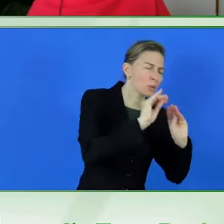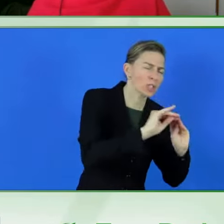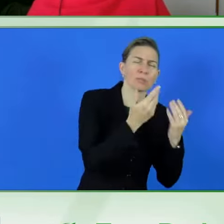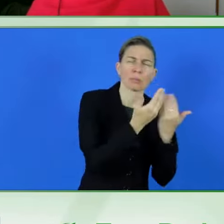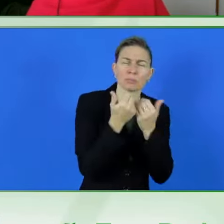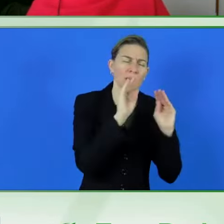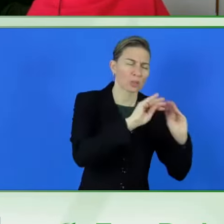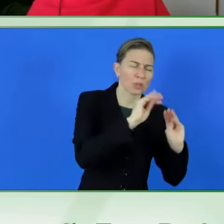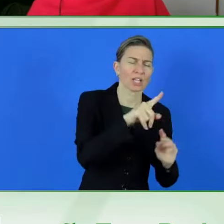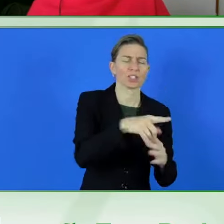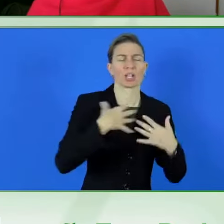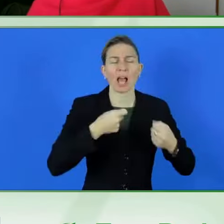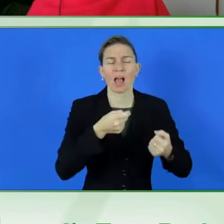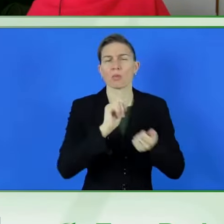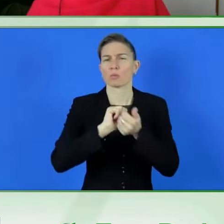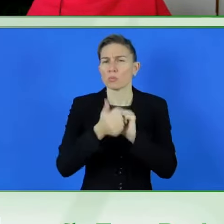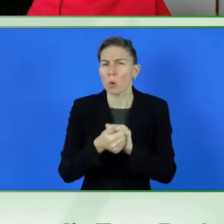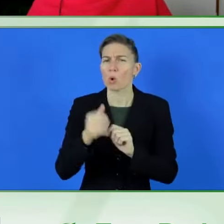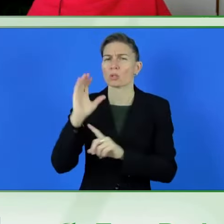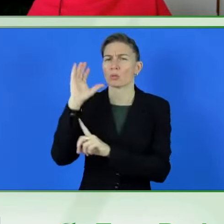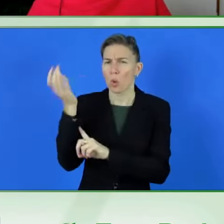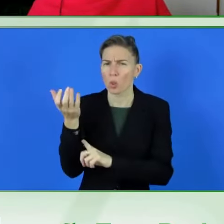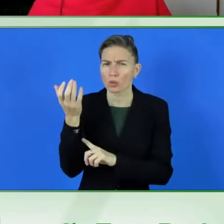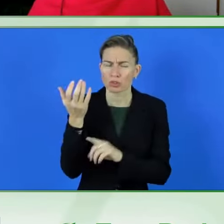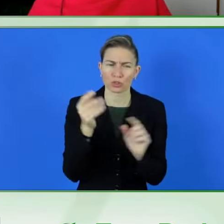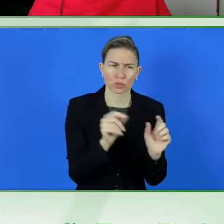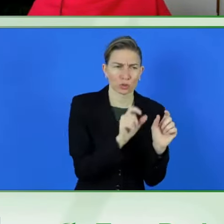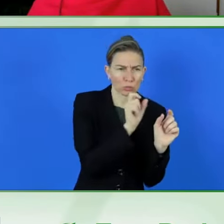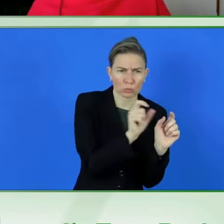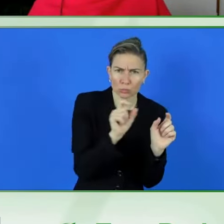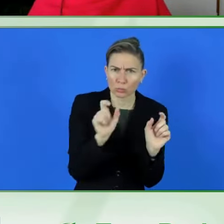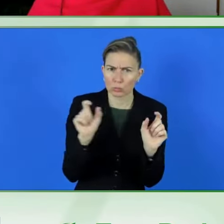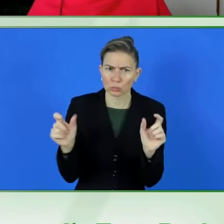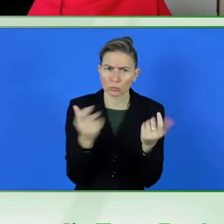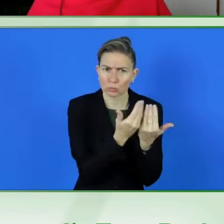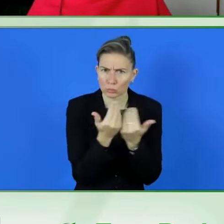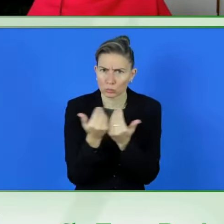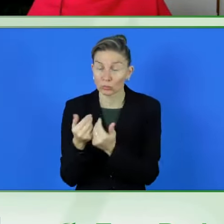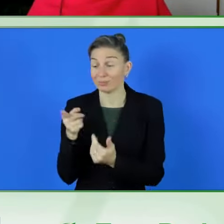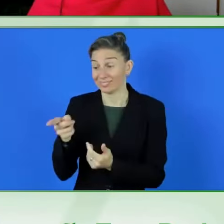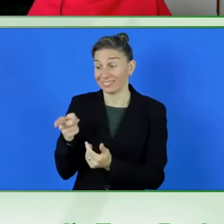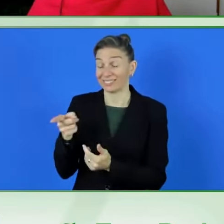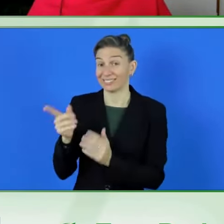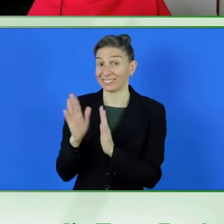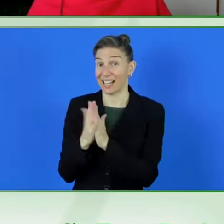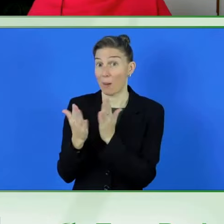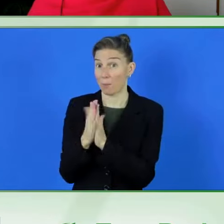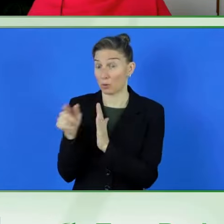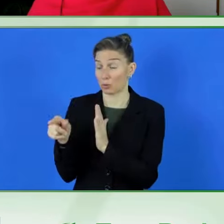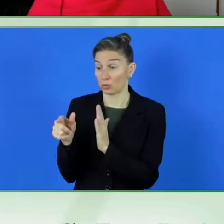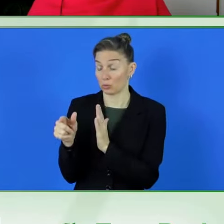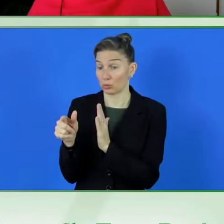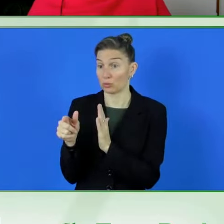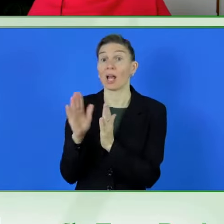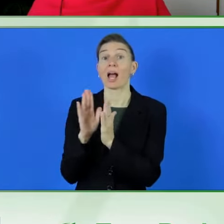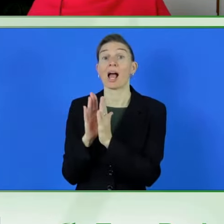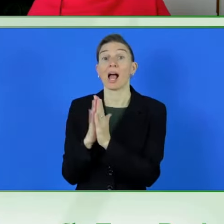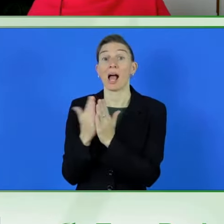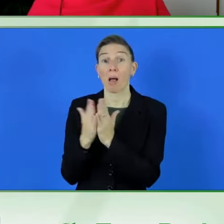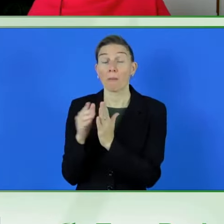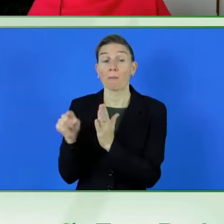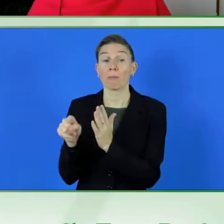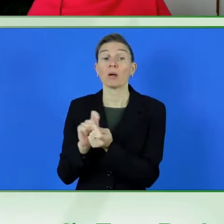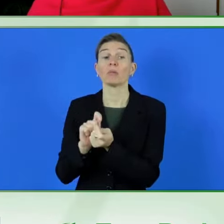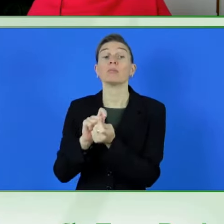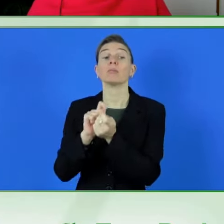culture, etc. The handbook was converted into a web service and a mobile